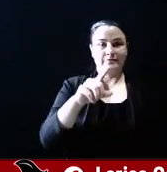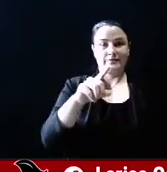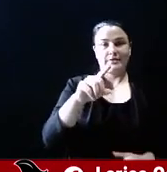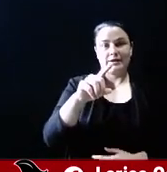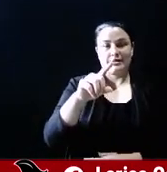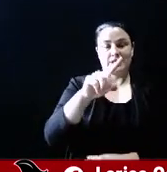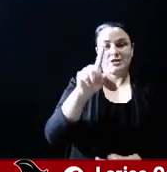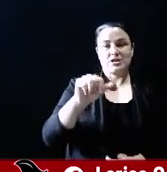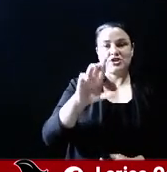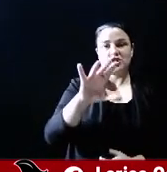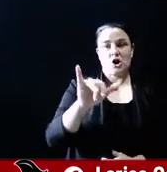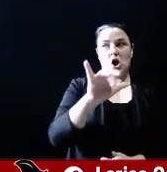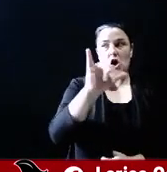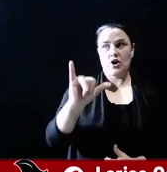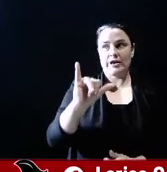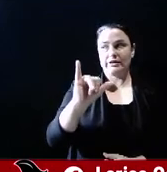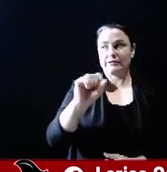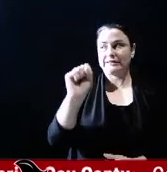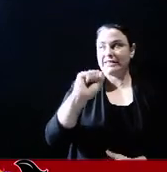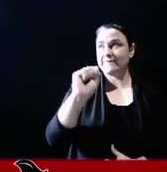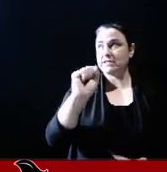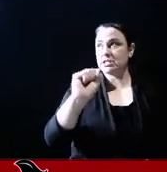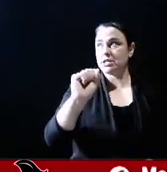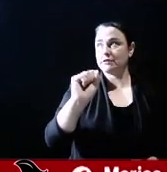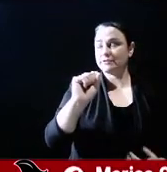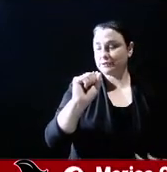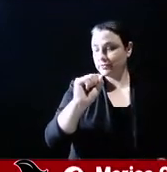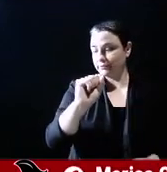Zachary Kai Stevenson.